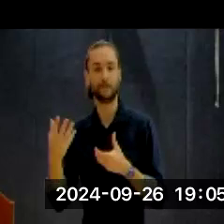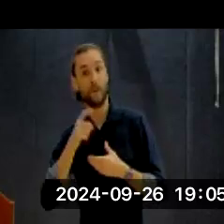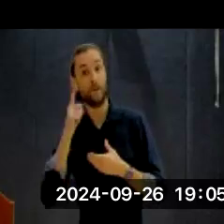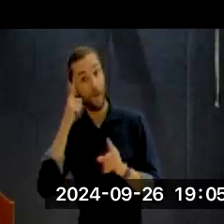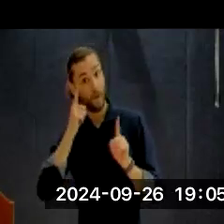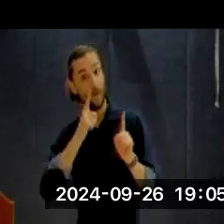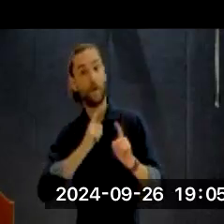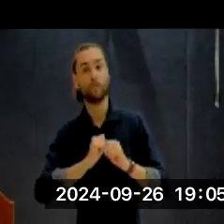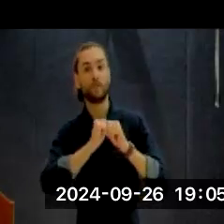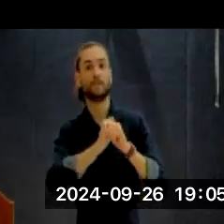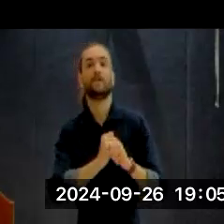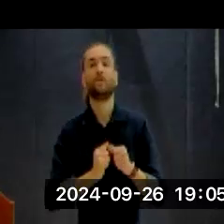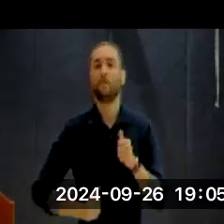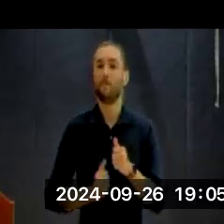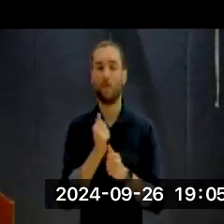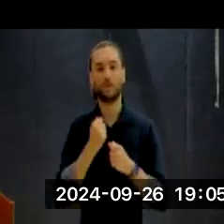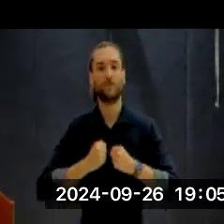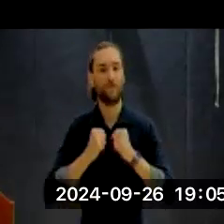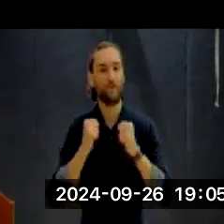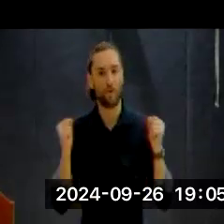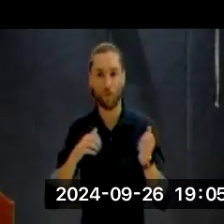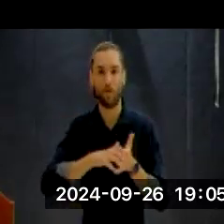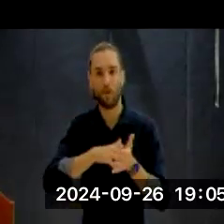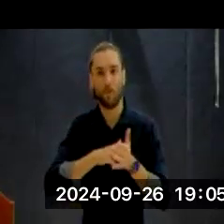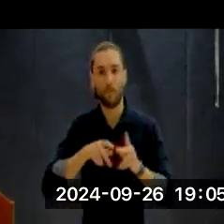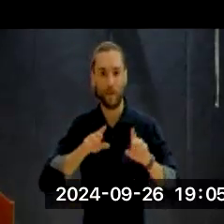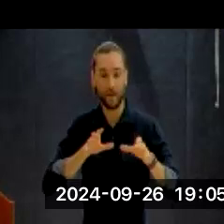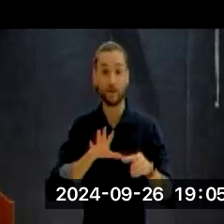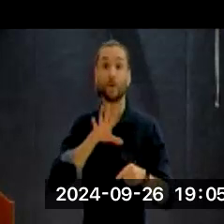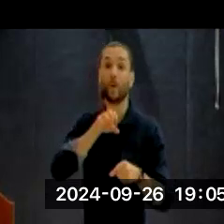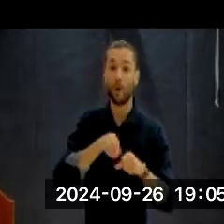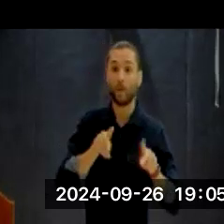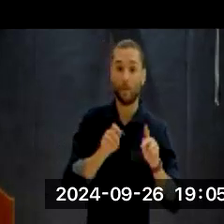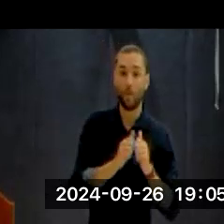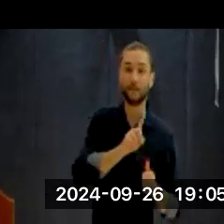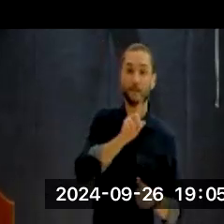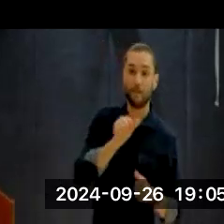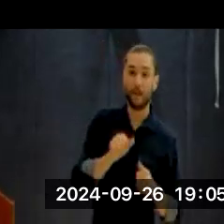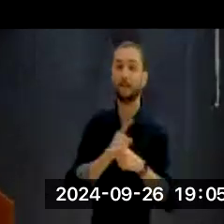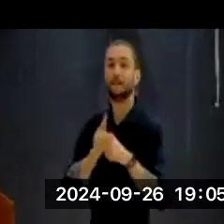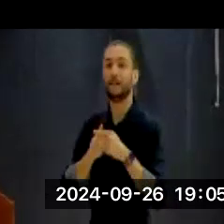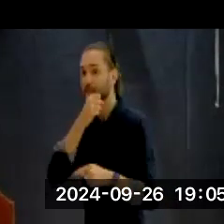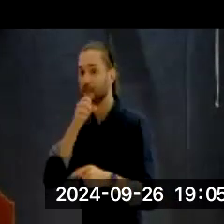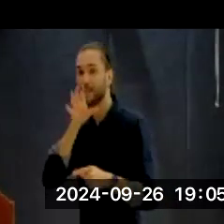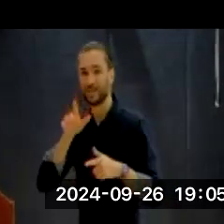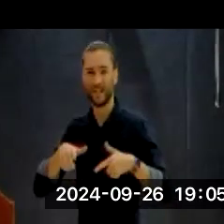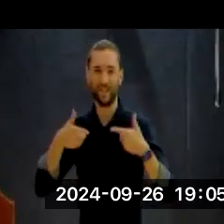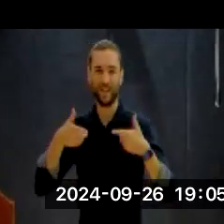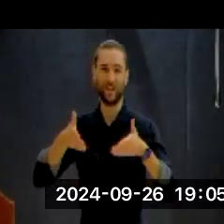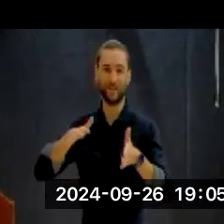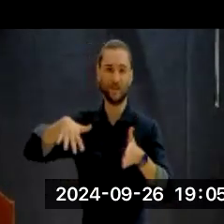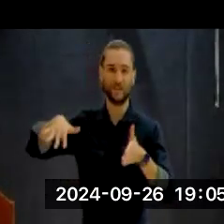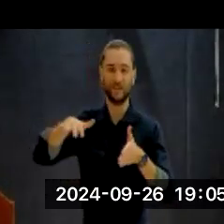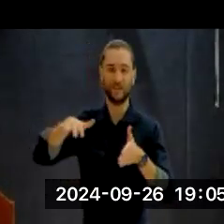vulnerable populations. And this is our people with disabilities and our seniors that are living on our streets. We also need